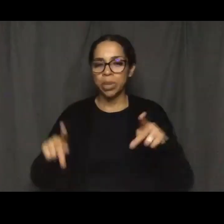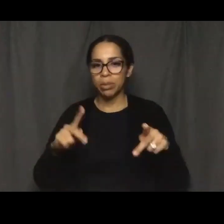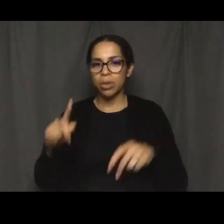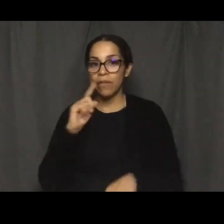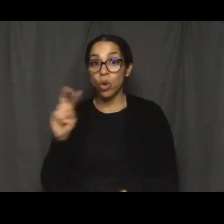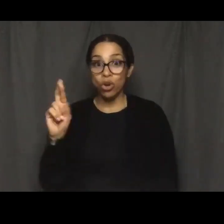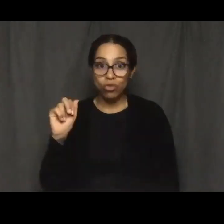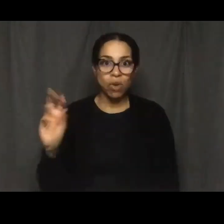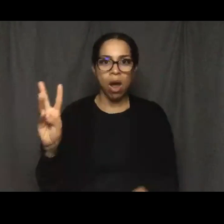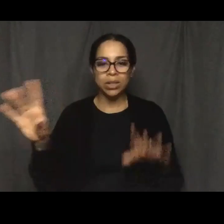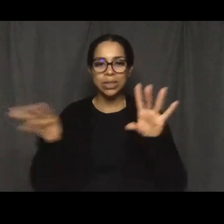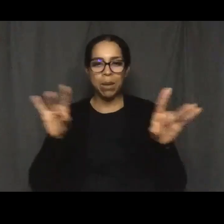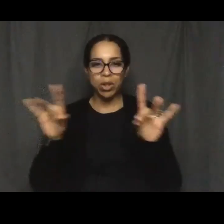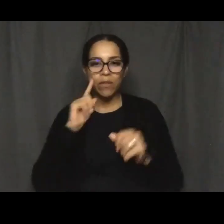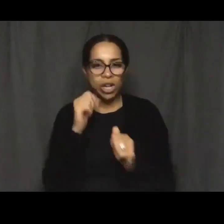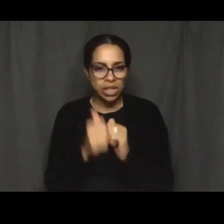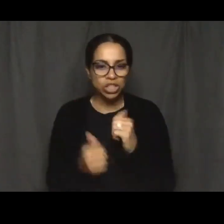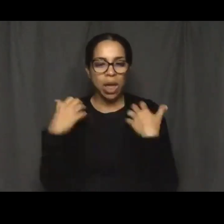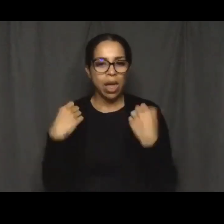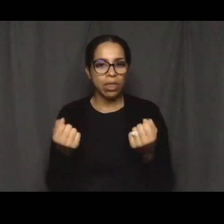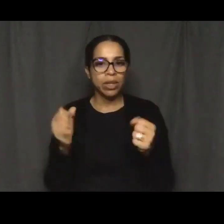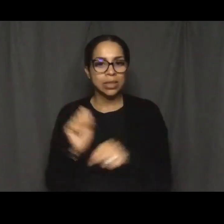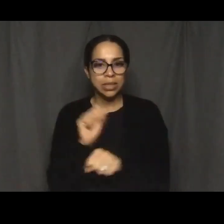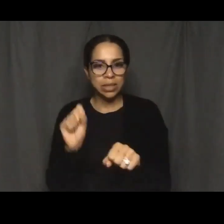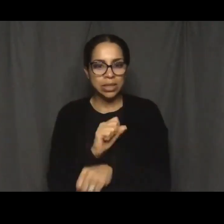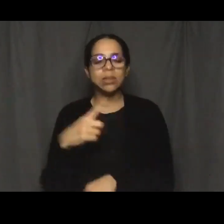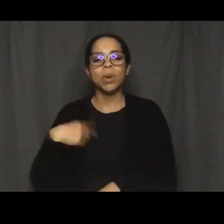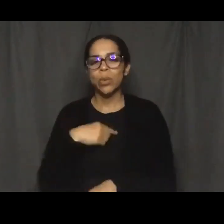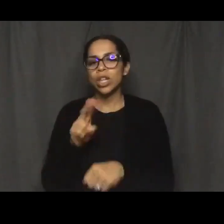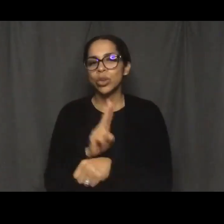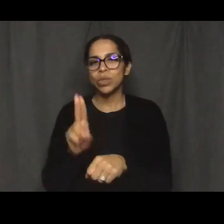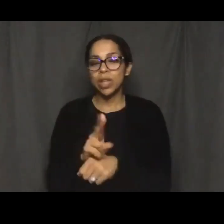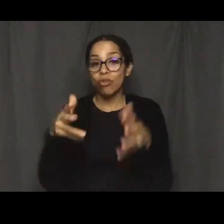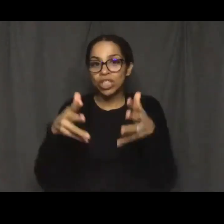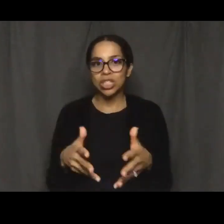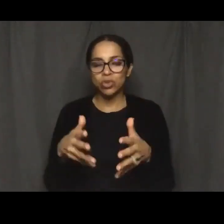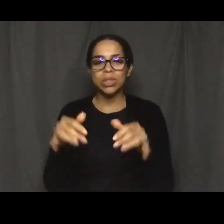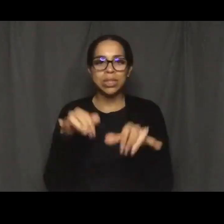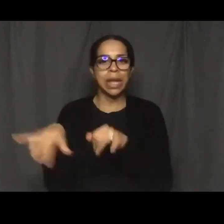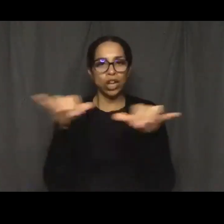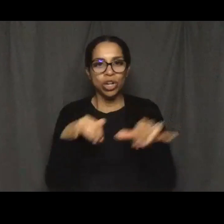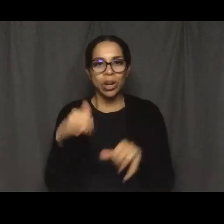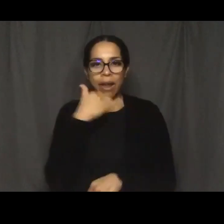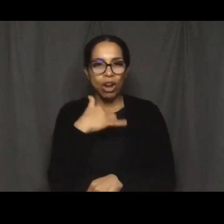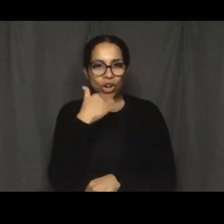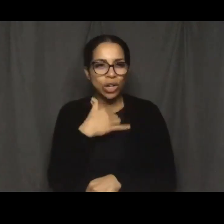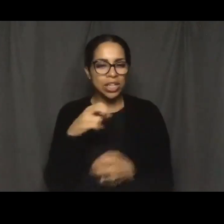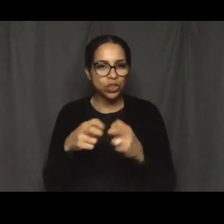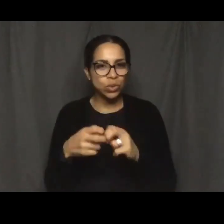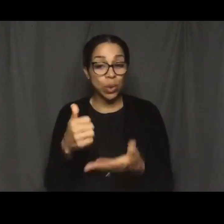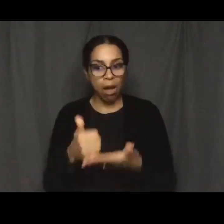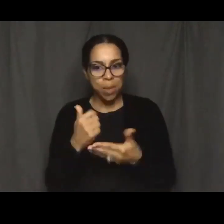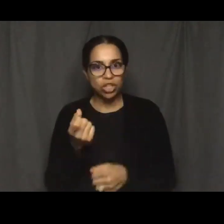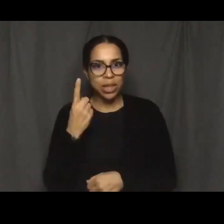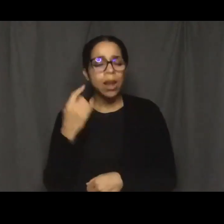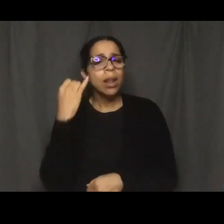sample in each one of the health statistics. But we use the residual standard error issue to understand if a numerator is